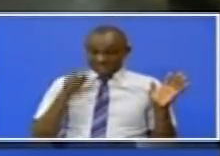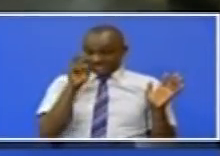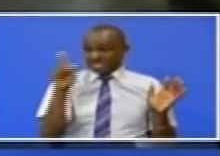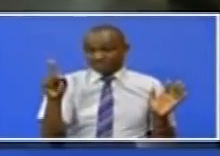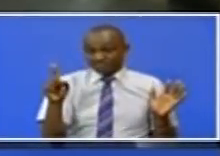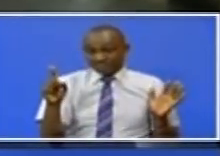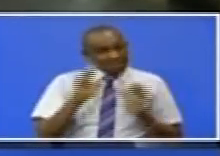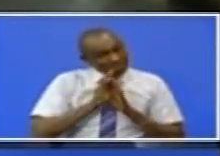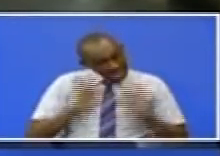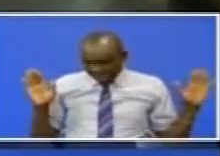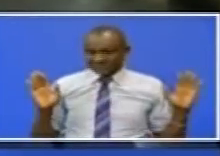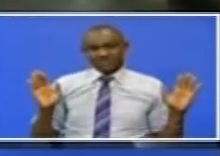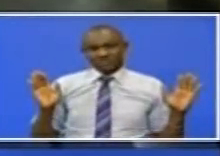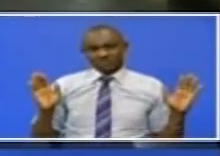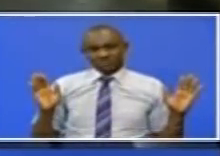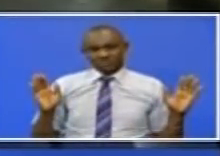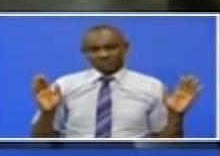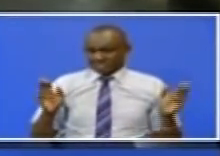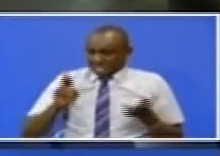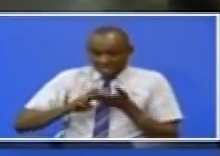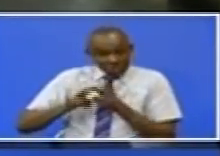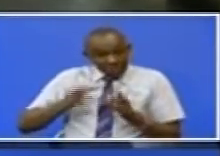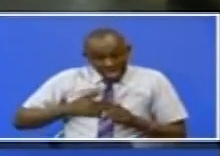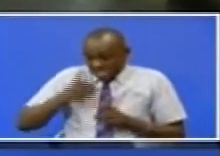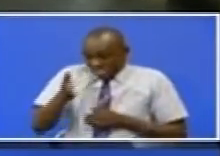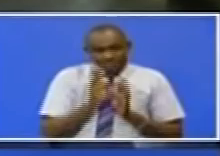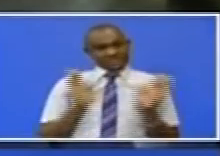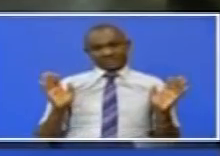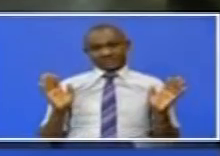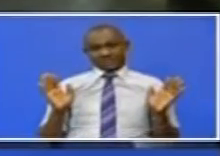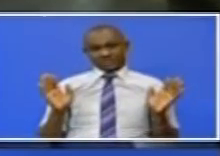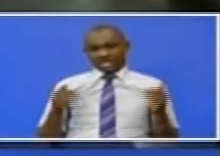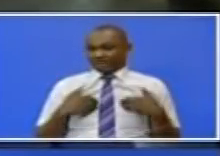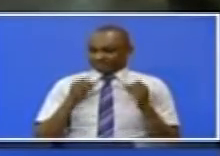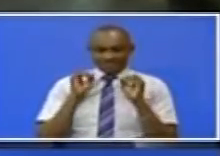And that is the farthest the relationship has gone to.